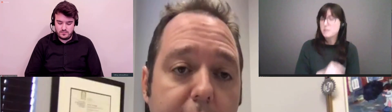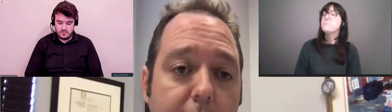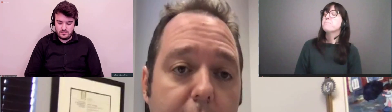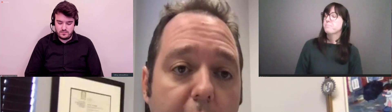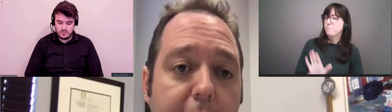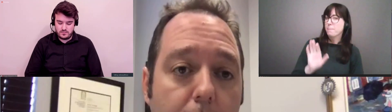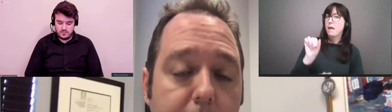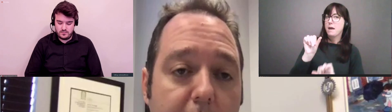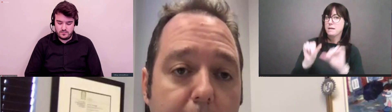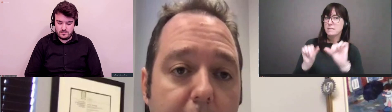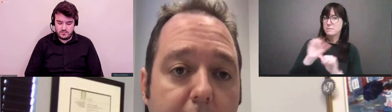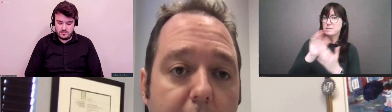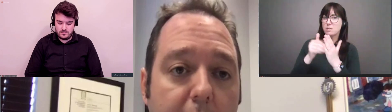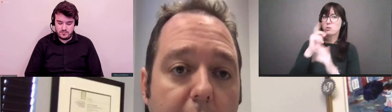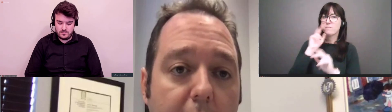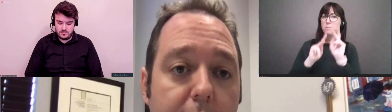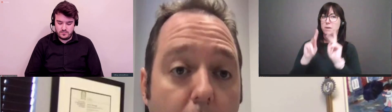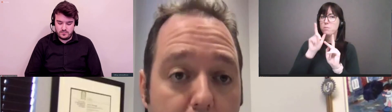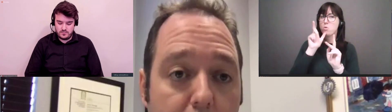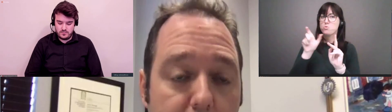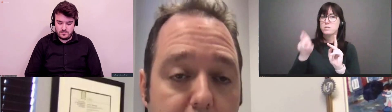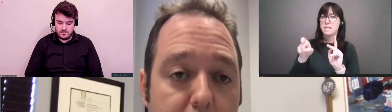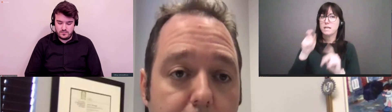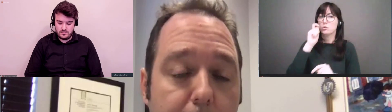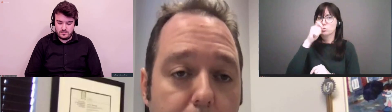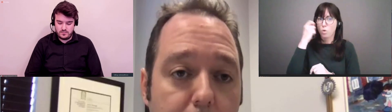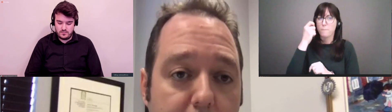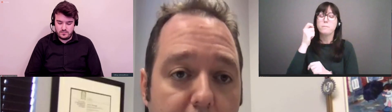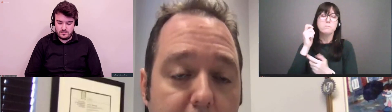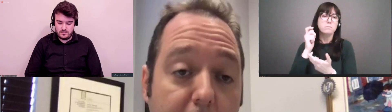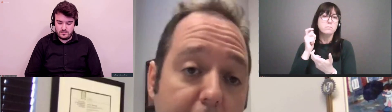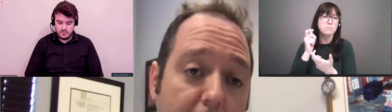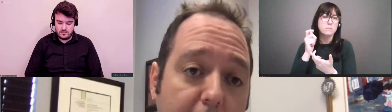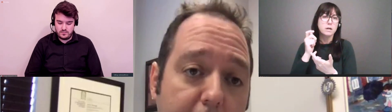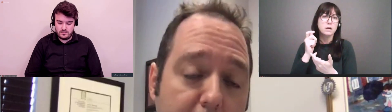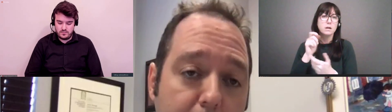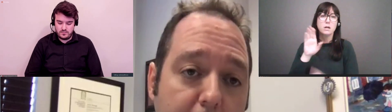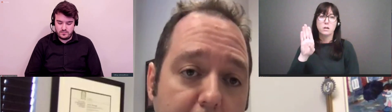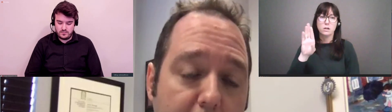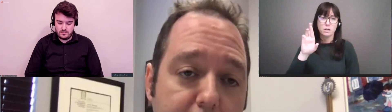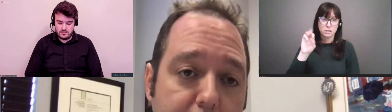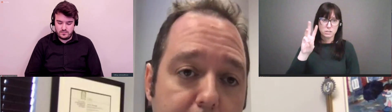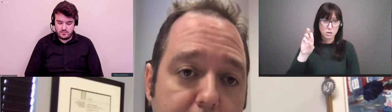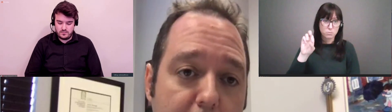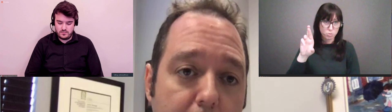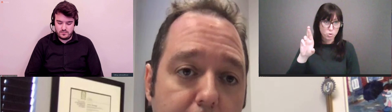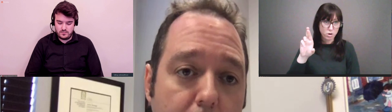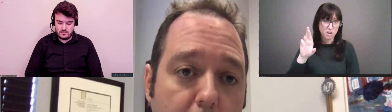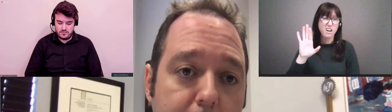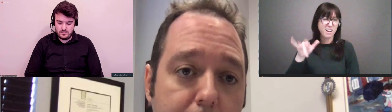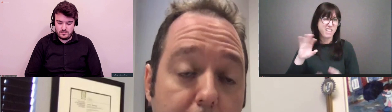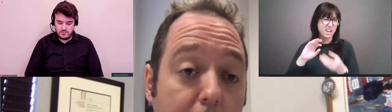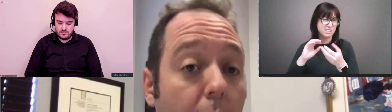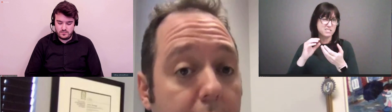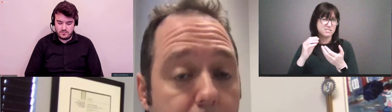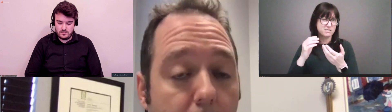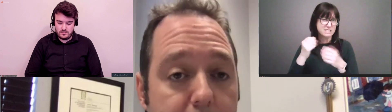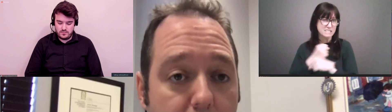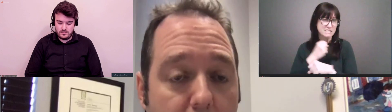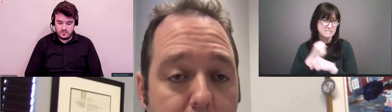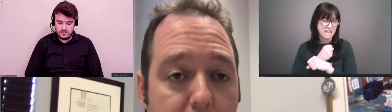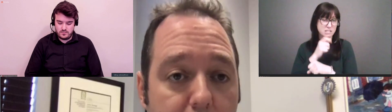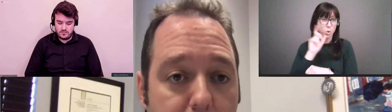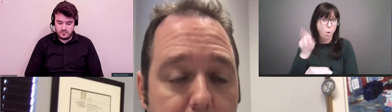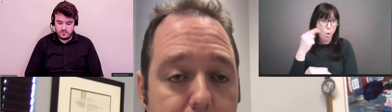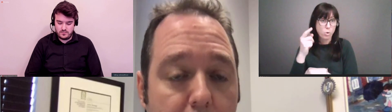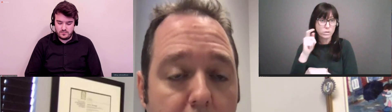is for folks that meet the swabbing criteria. So the Brewer site and the number that I gave in terms of the number of swabs, those aren't the only swabs that are